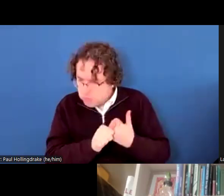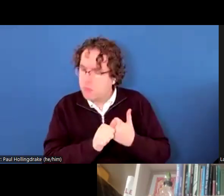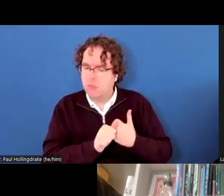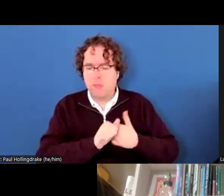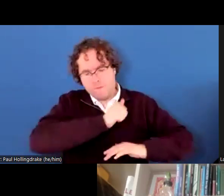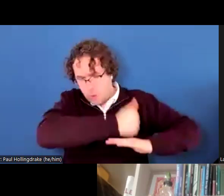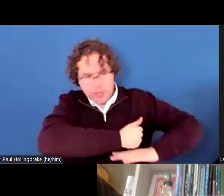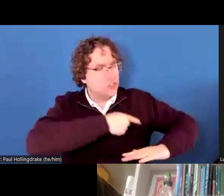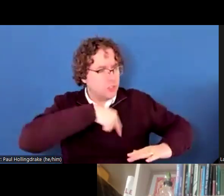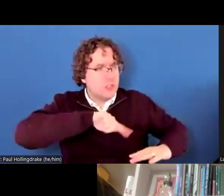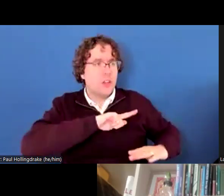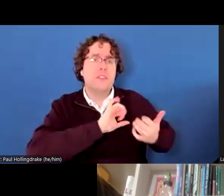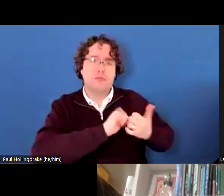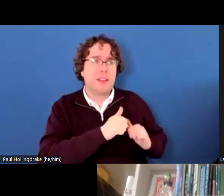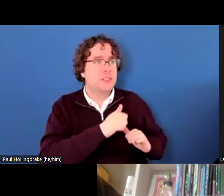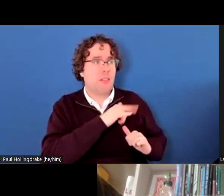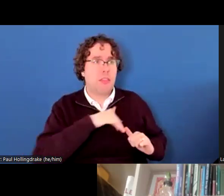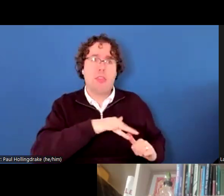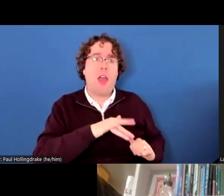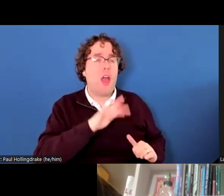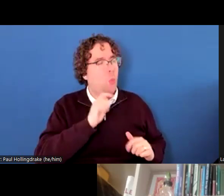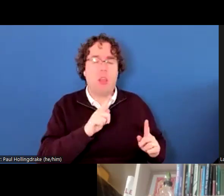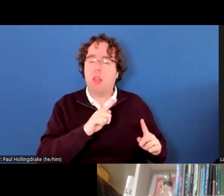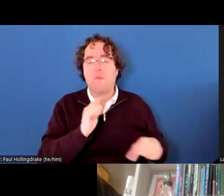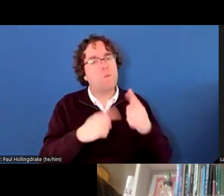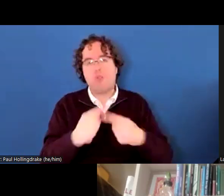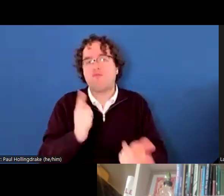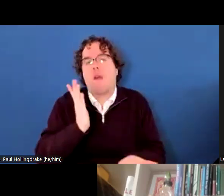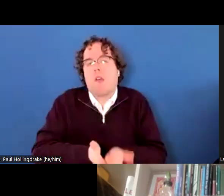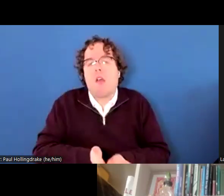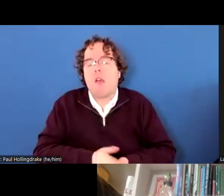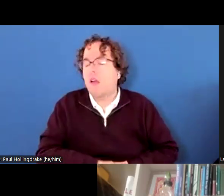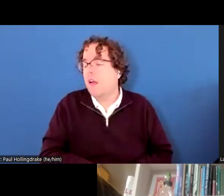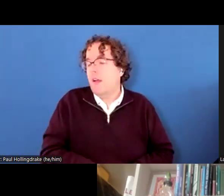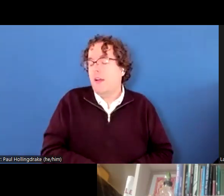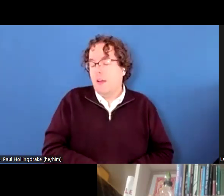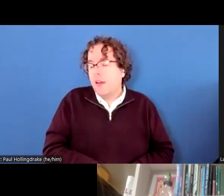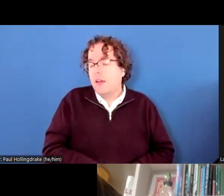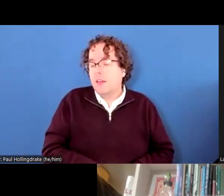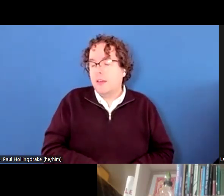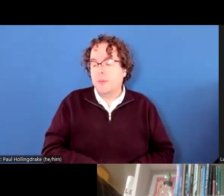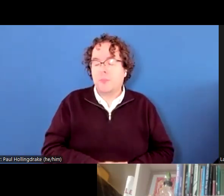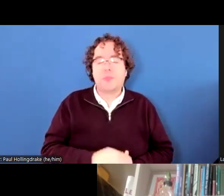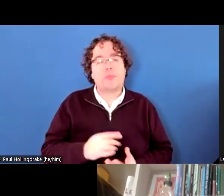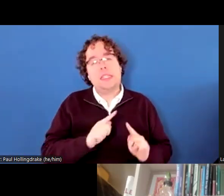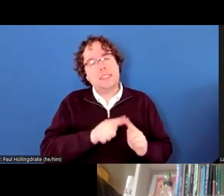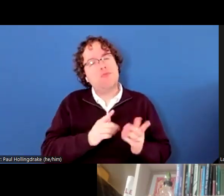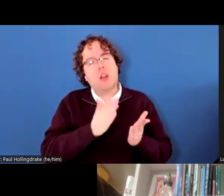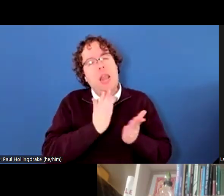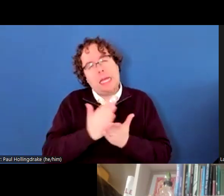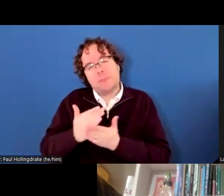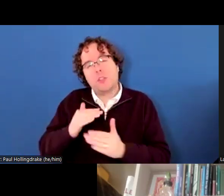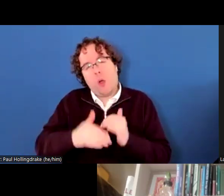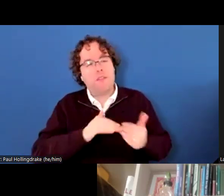that will carry on forever. And I think the different aspects of the fellowship have